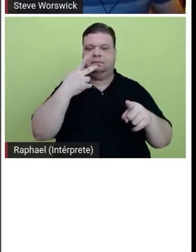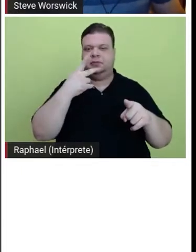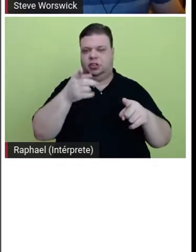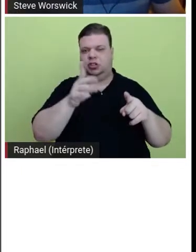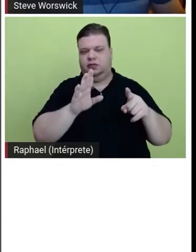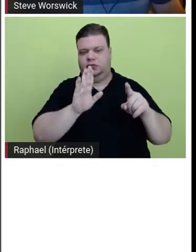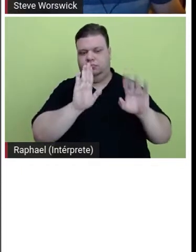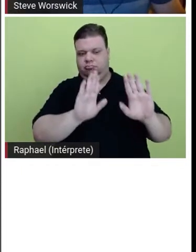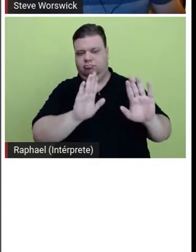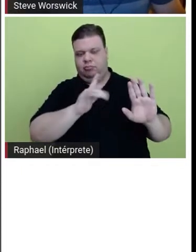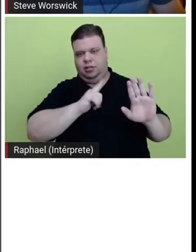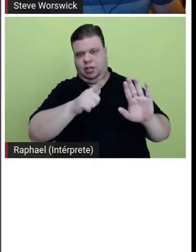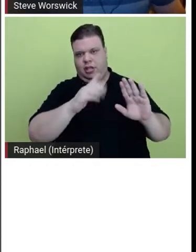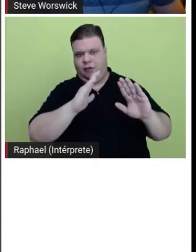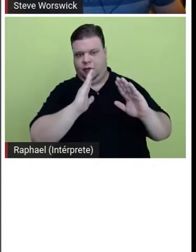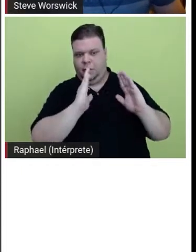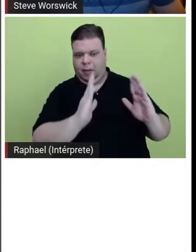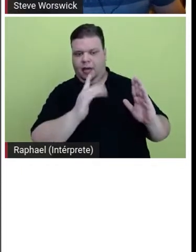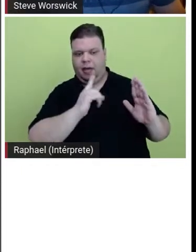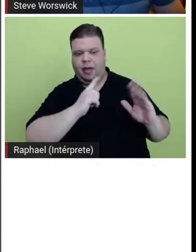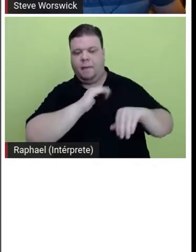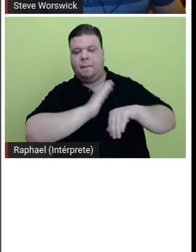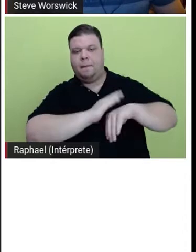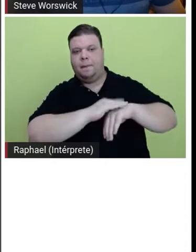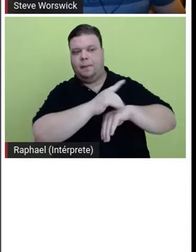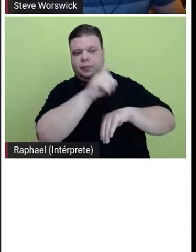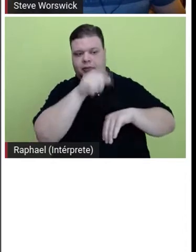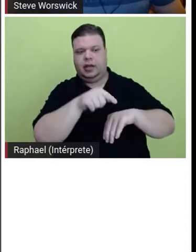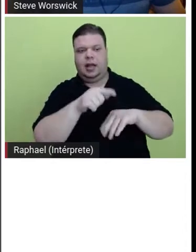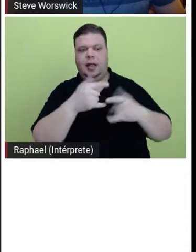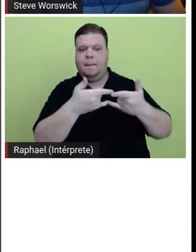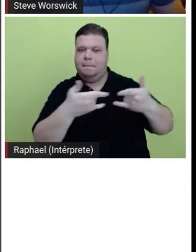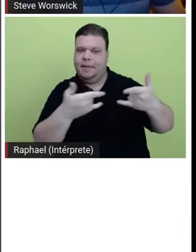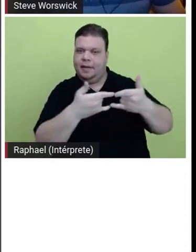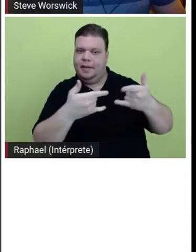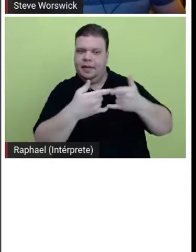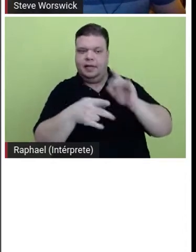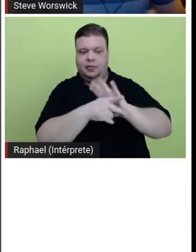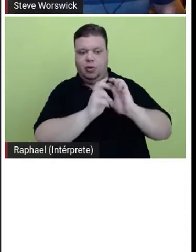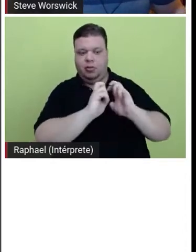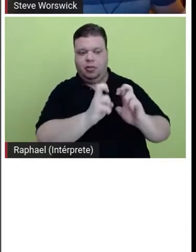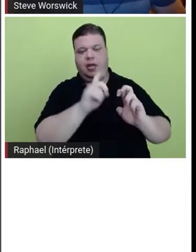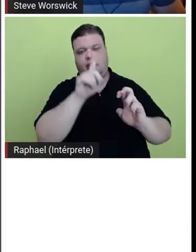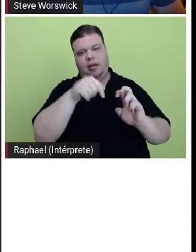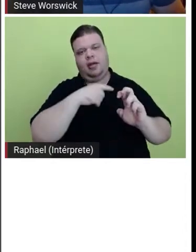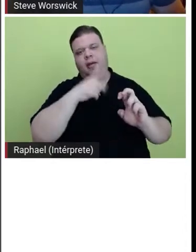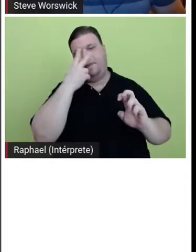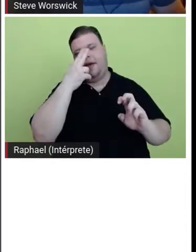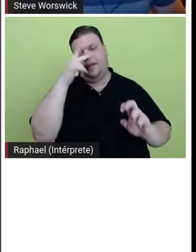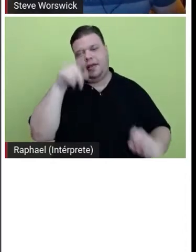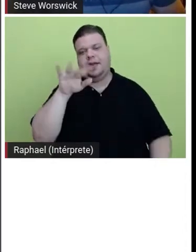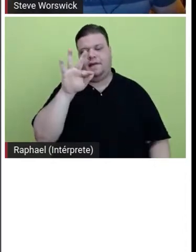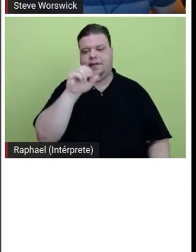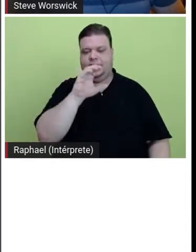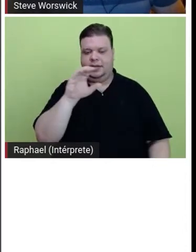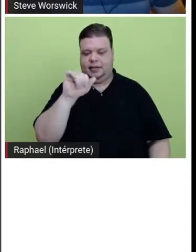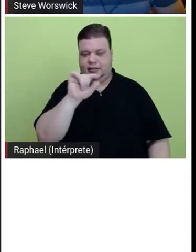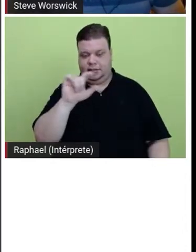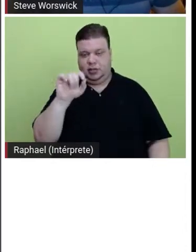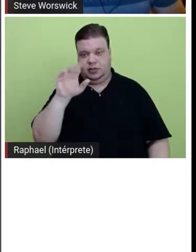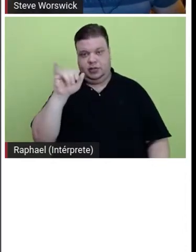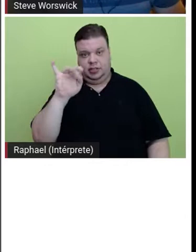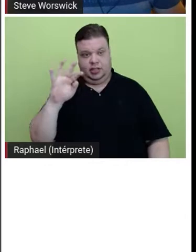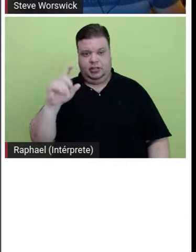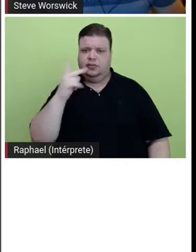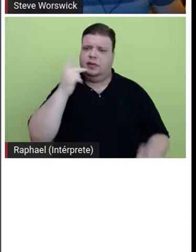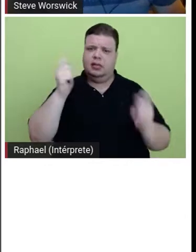was, I've always been fascinated by chatbots from a very early age. Growing up on TV shows such as Star